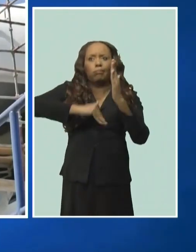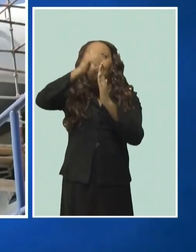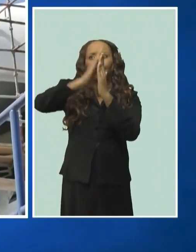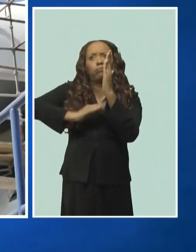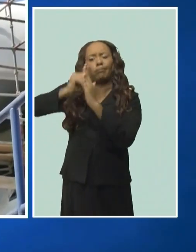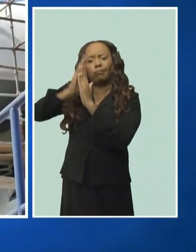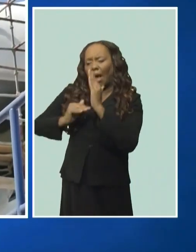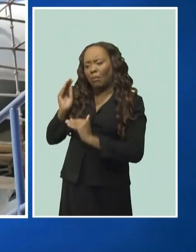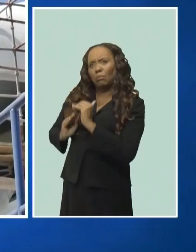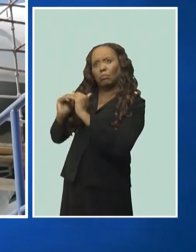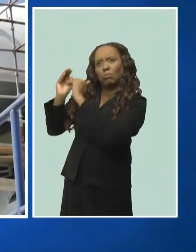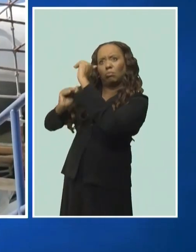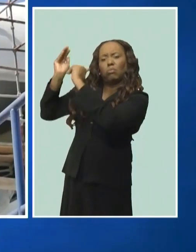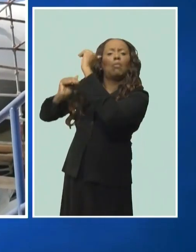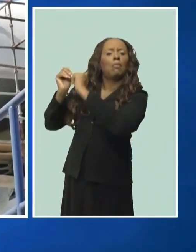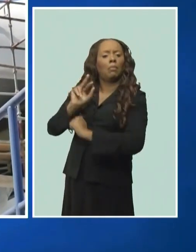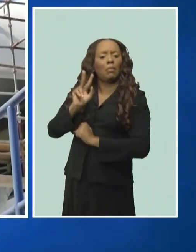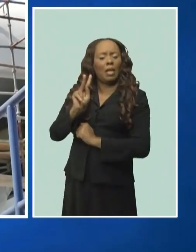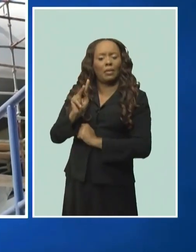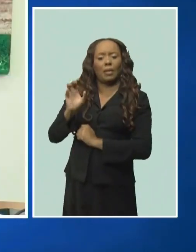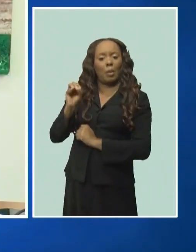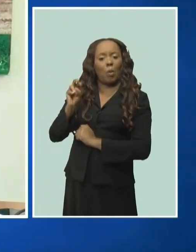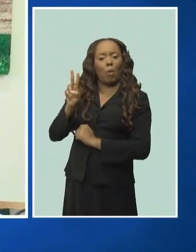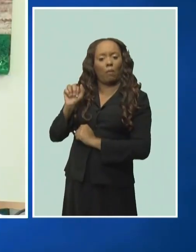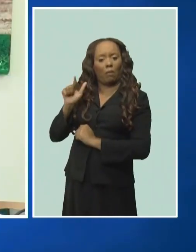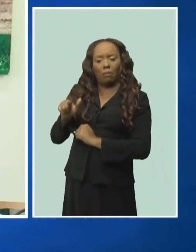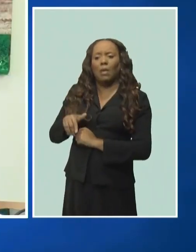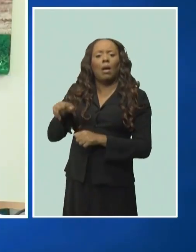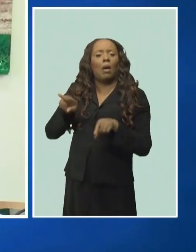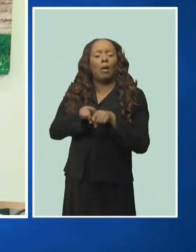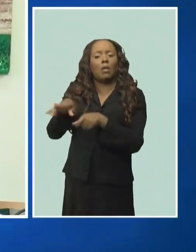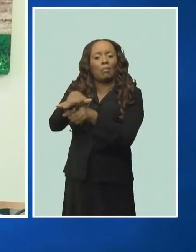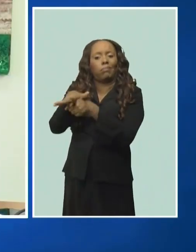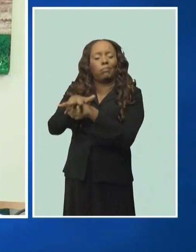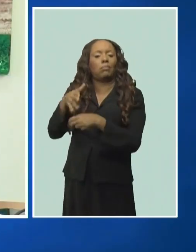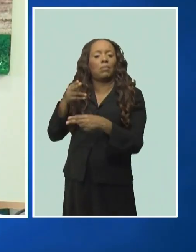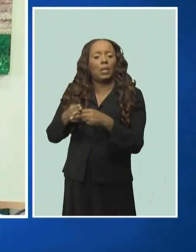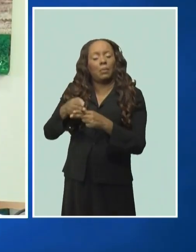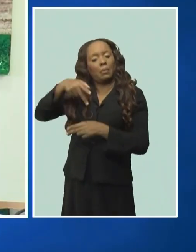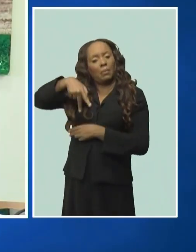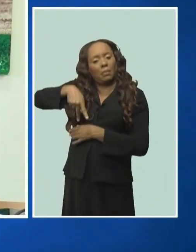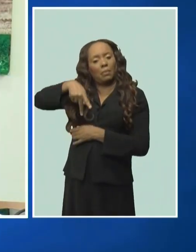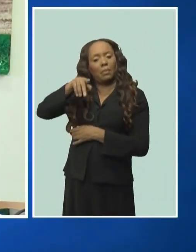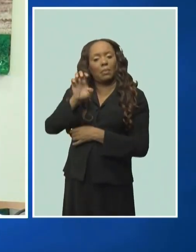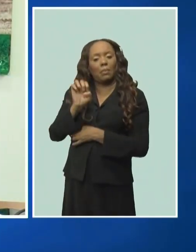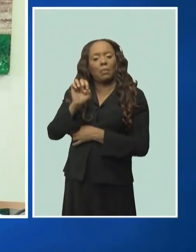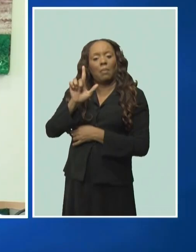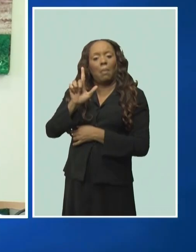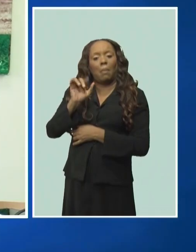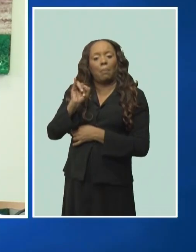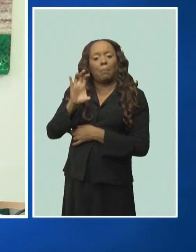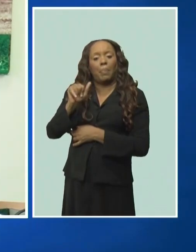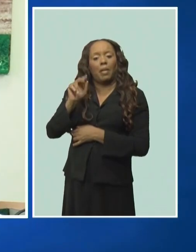for several locations. Pelican Village is an iconic place. We think it